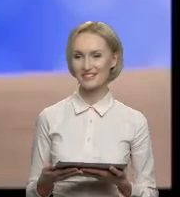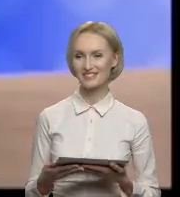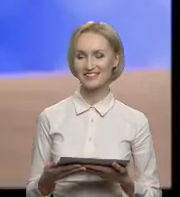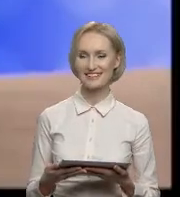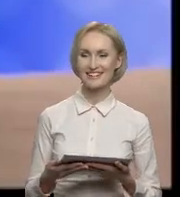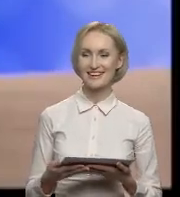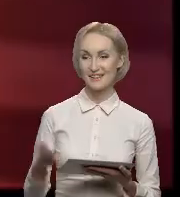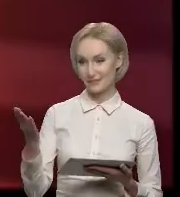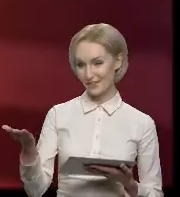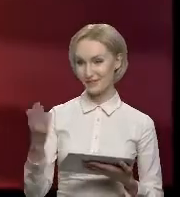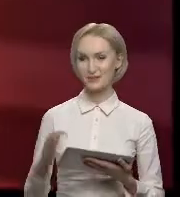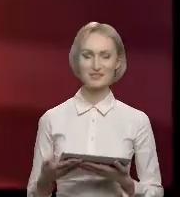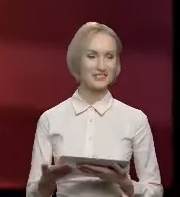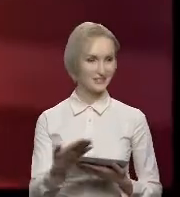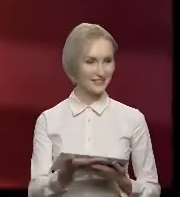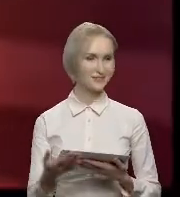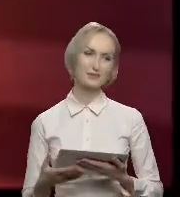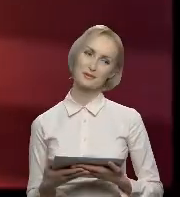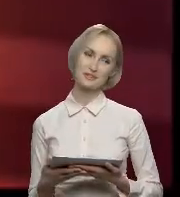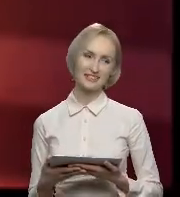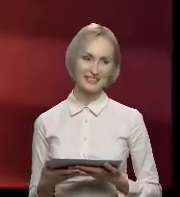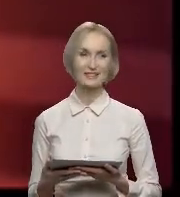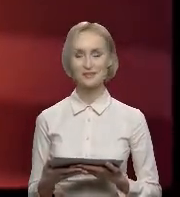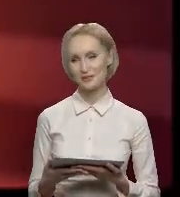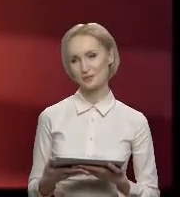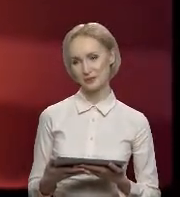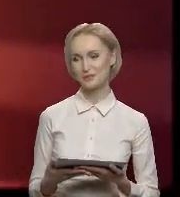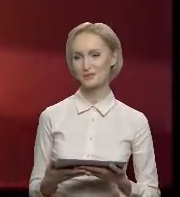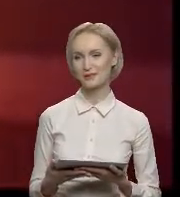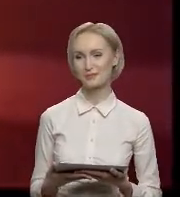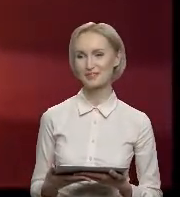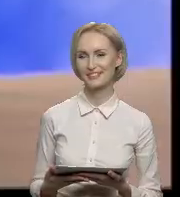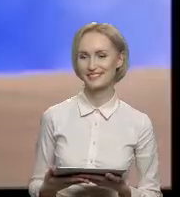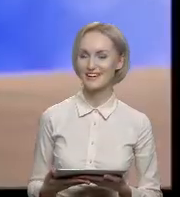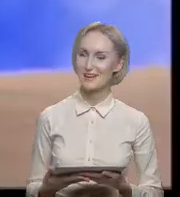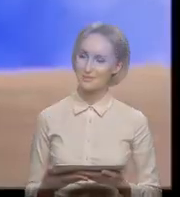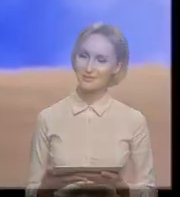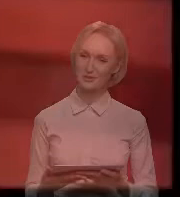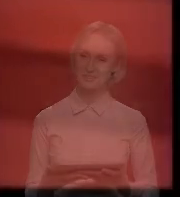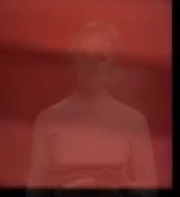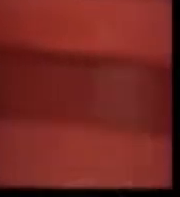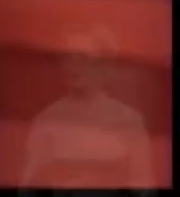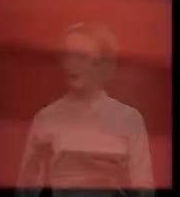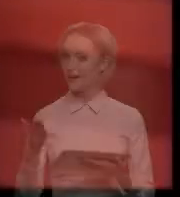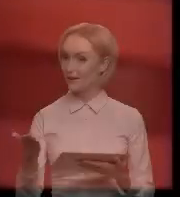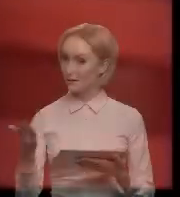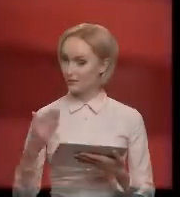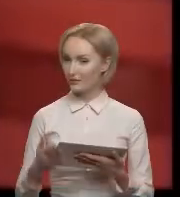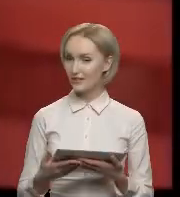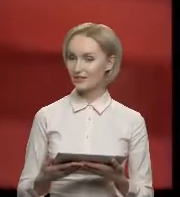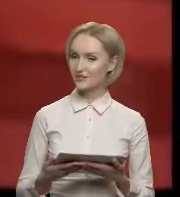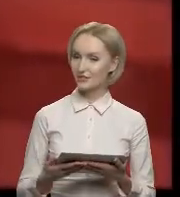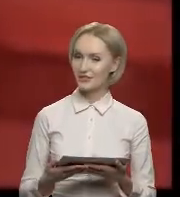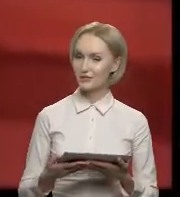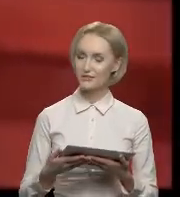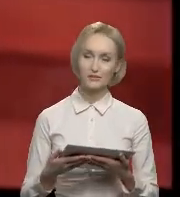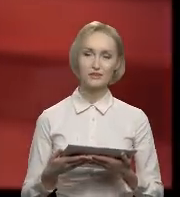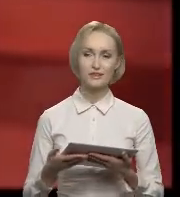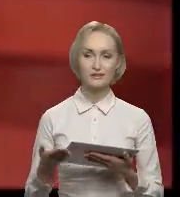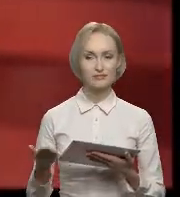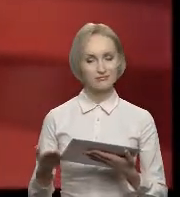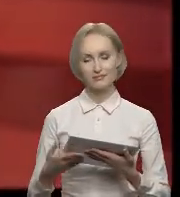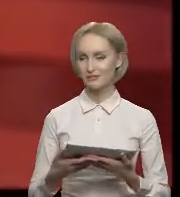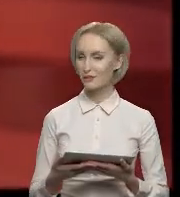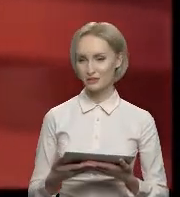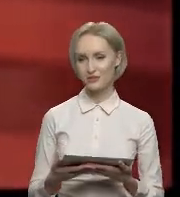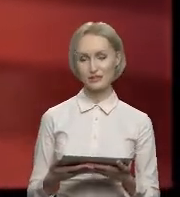have a daughter together that he treats like a princess. Yes. And then this baby boy, how do you treat that baby boy? He calls him the boy. In fact, it is so bad,